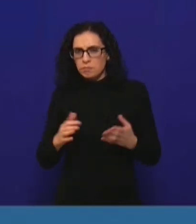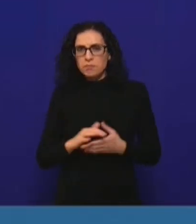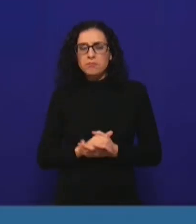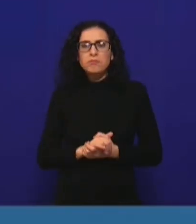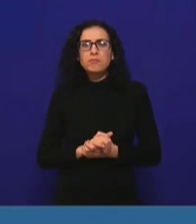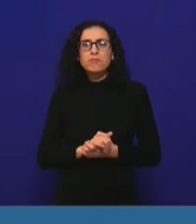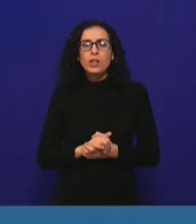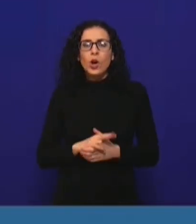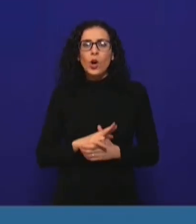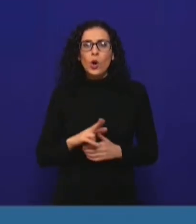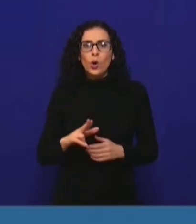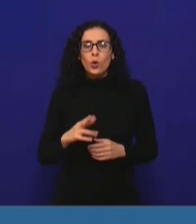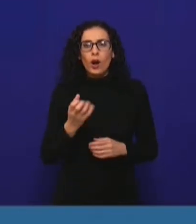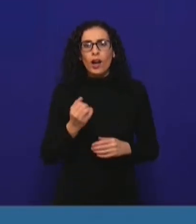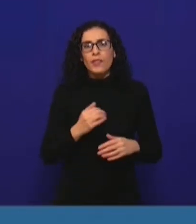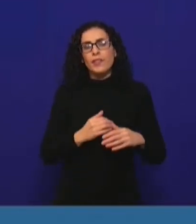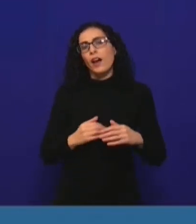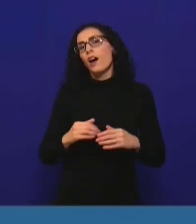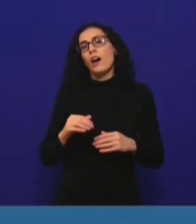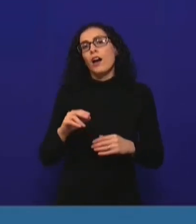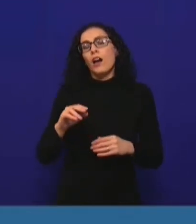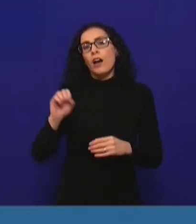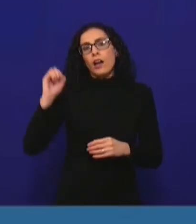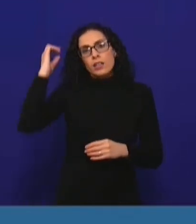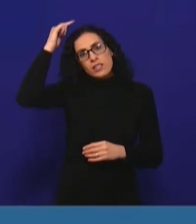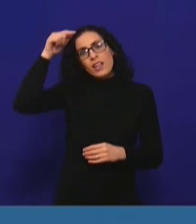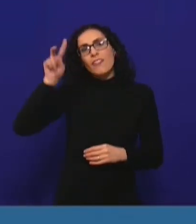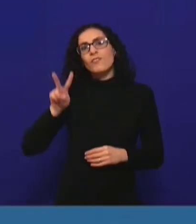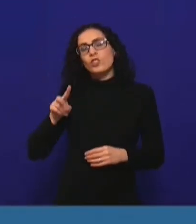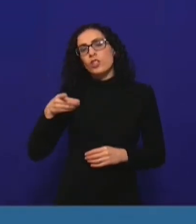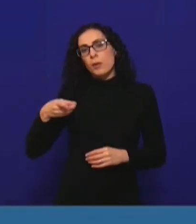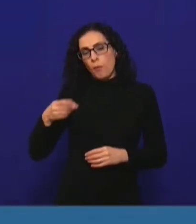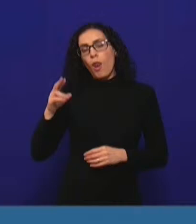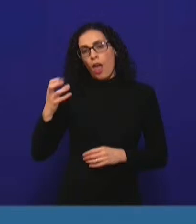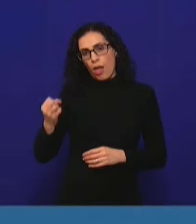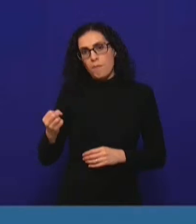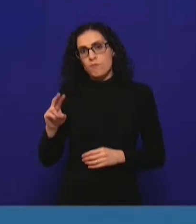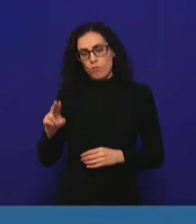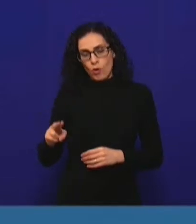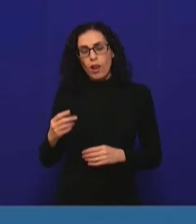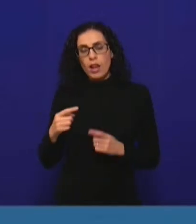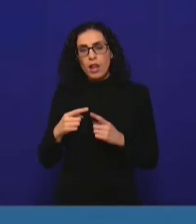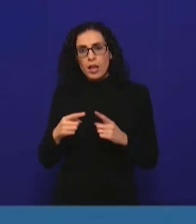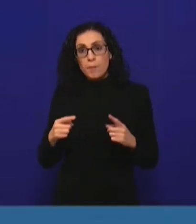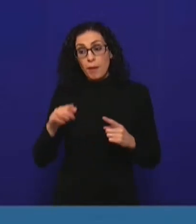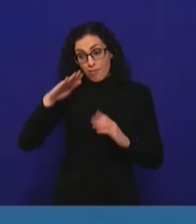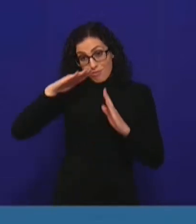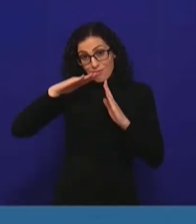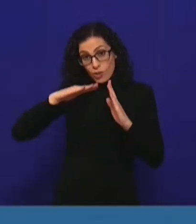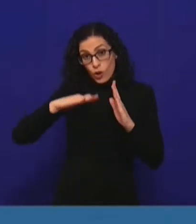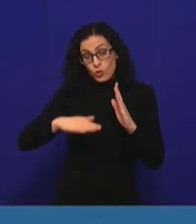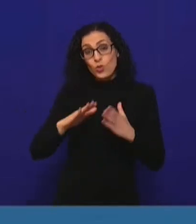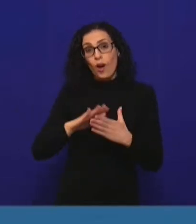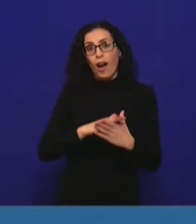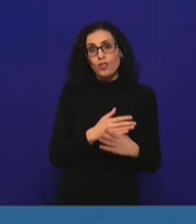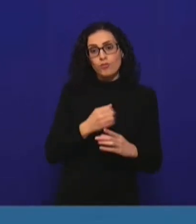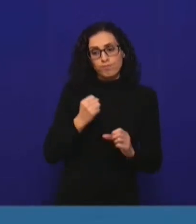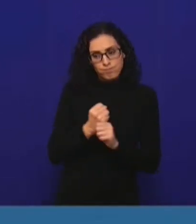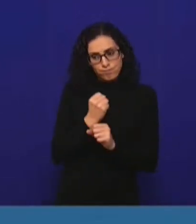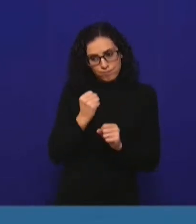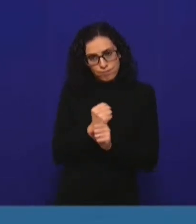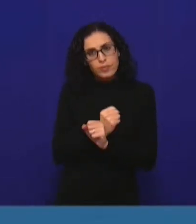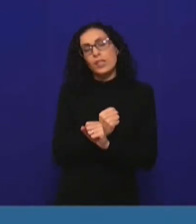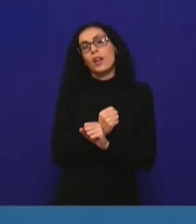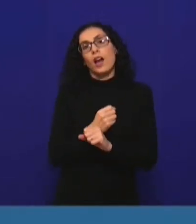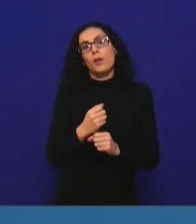każijiet għaddejjin fl-SVPR, però n-numri dejjem naqsu u dan huwa sforz ta' l-impatt kollu li kien hemm kemm